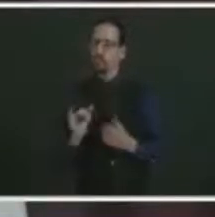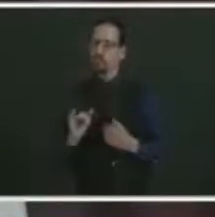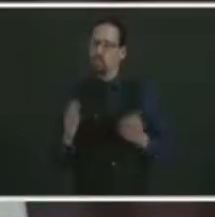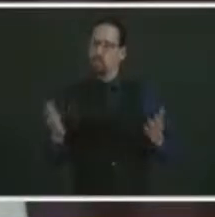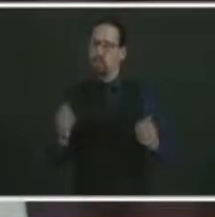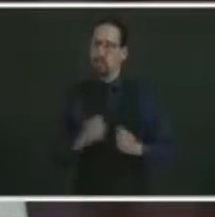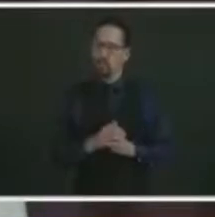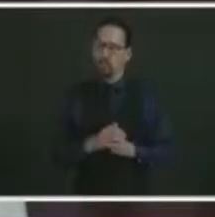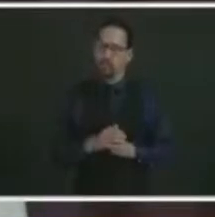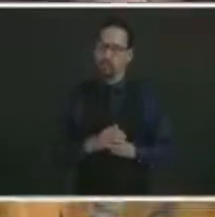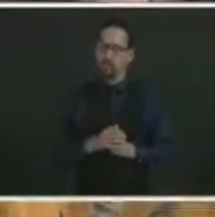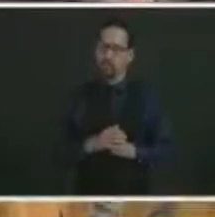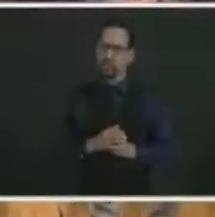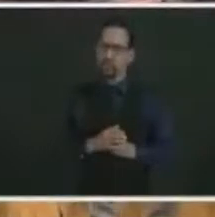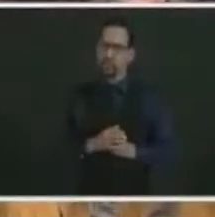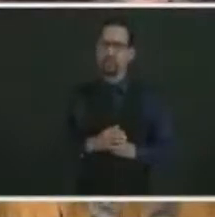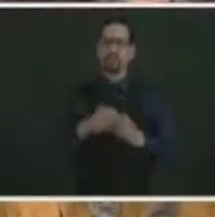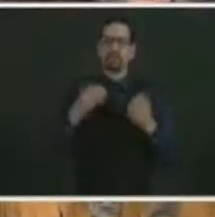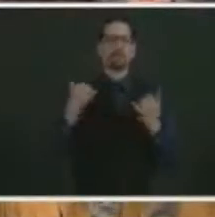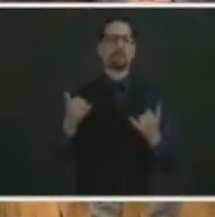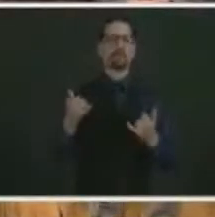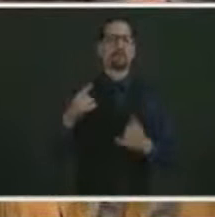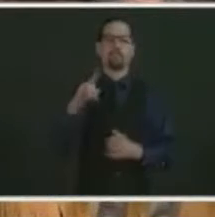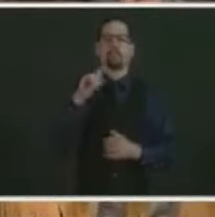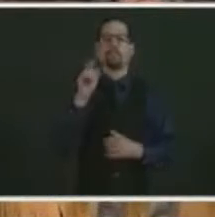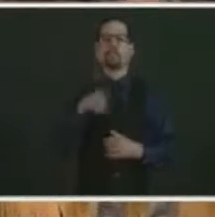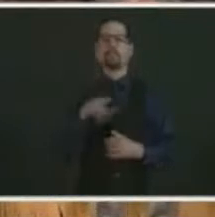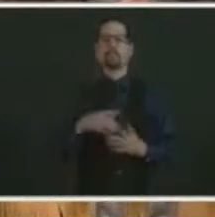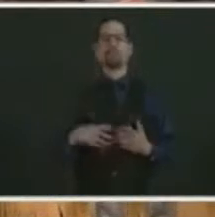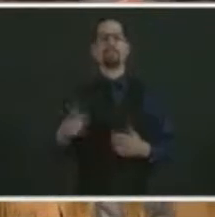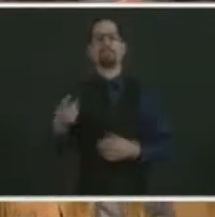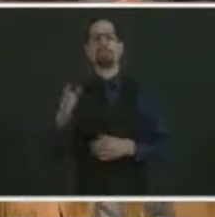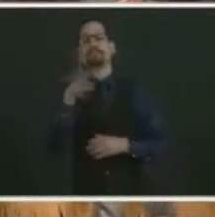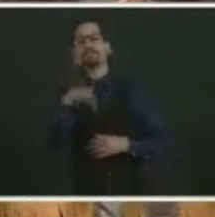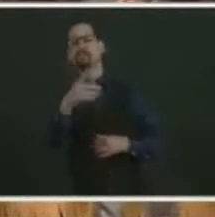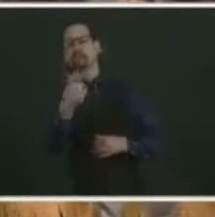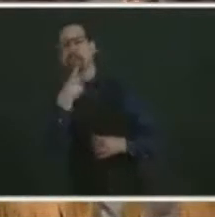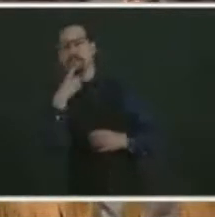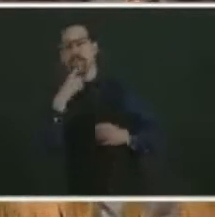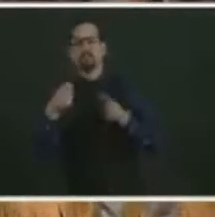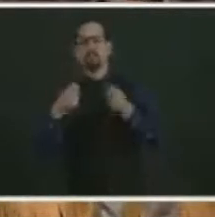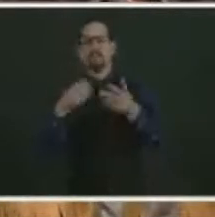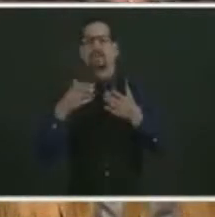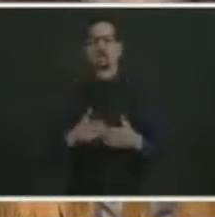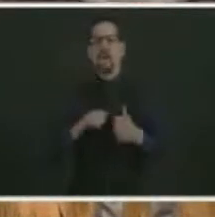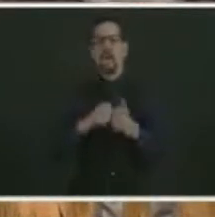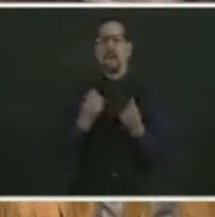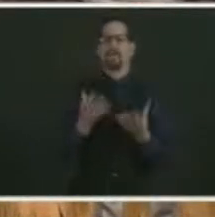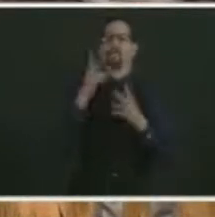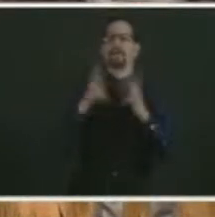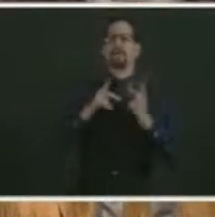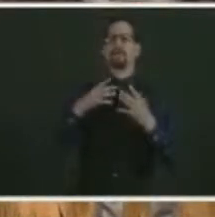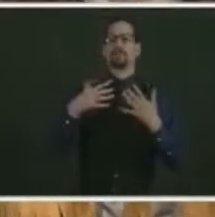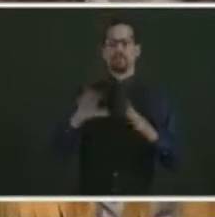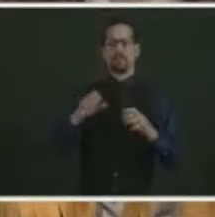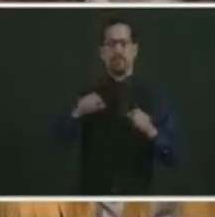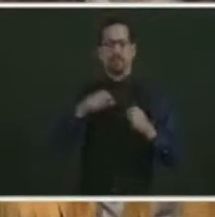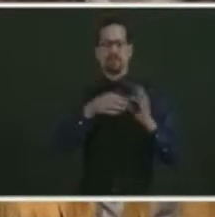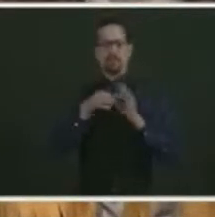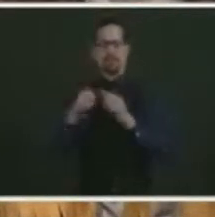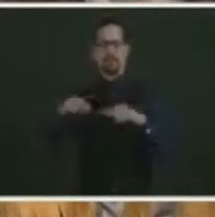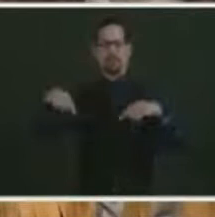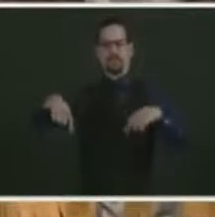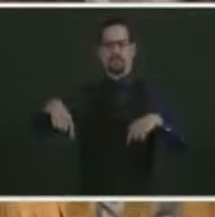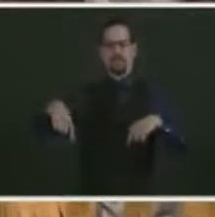I'll give it back to the governor. Director, how many people can you detail to this? Or how big an effort will this be